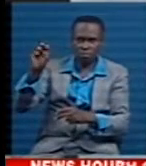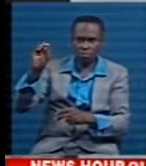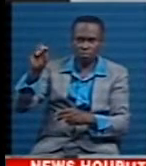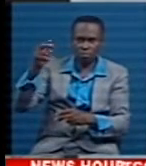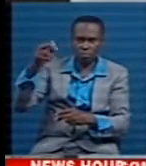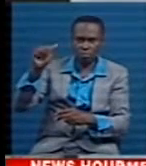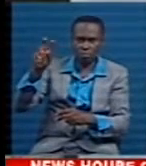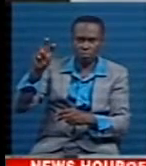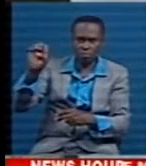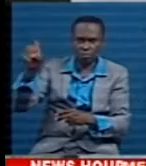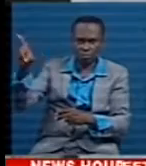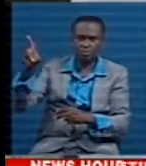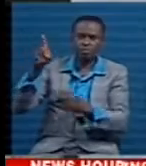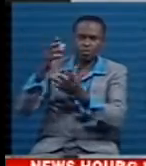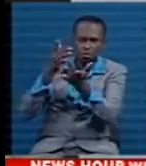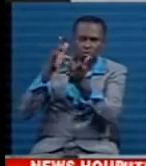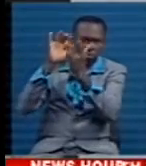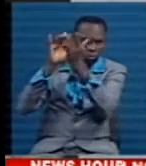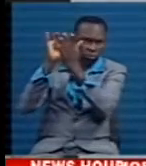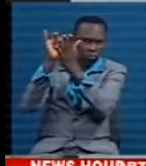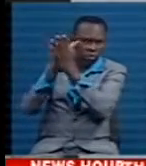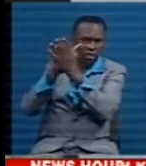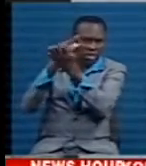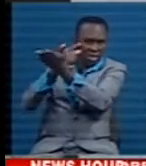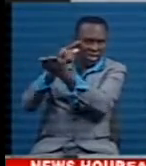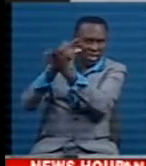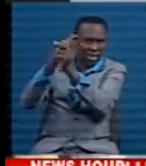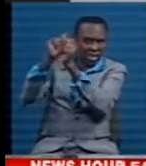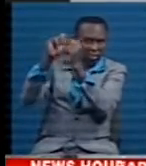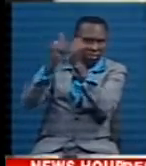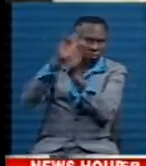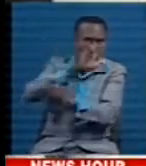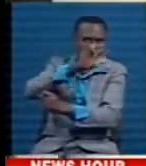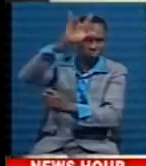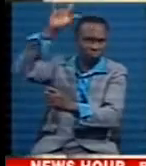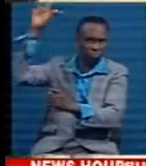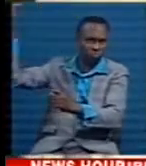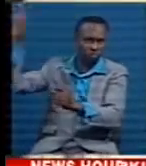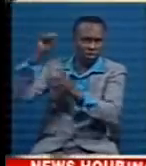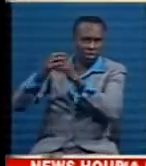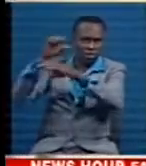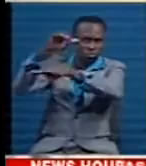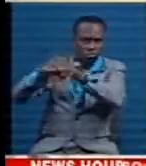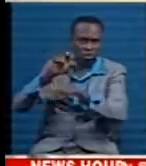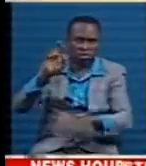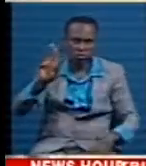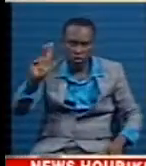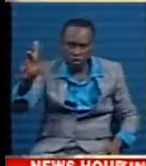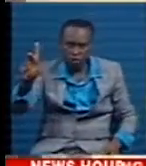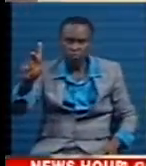team. Ghana's delegation to the upcoming fencing competition in Newcastle includes 6 male and 6 female athletes.